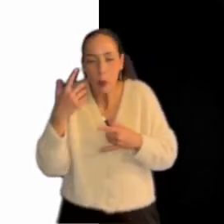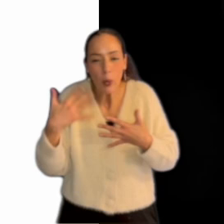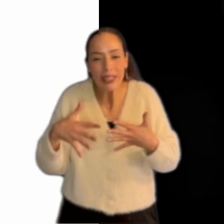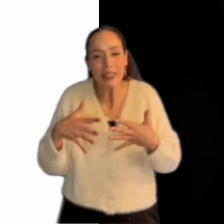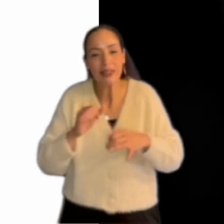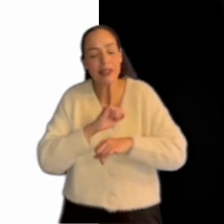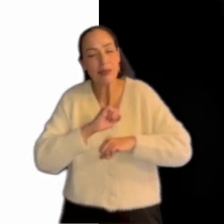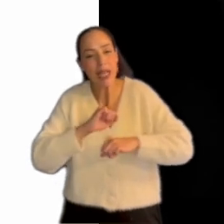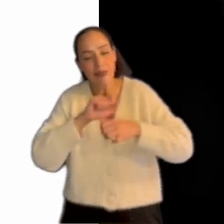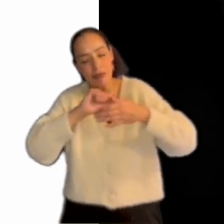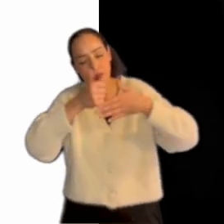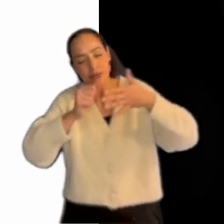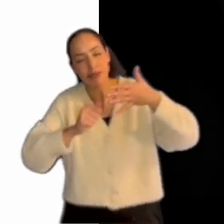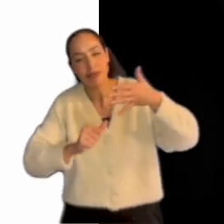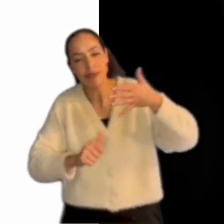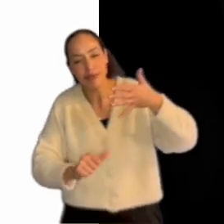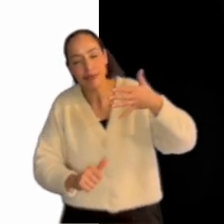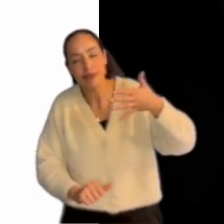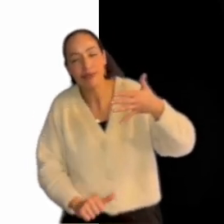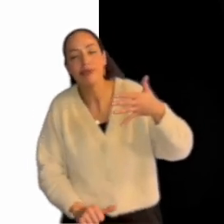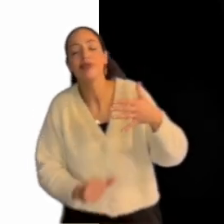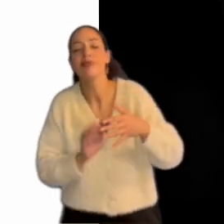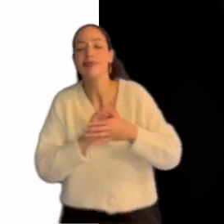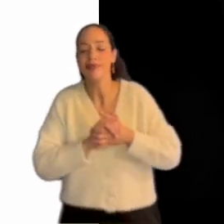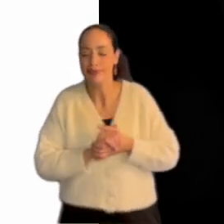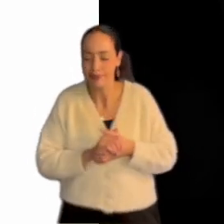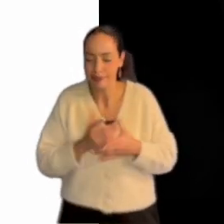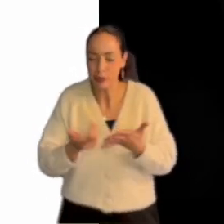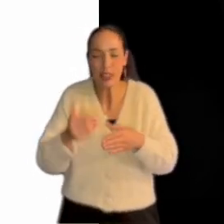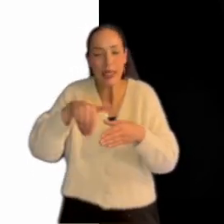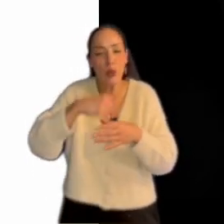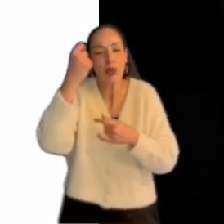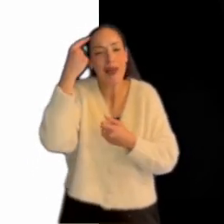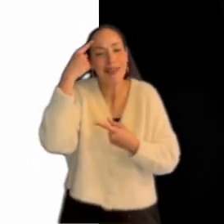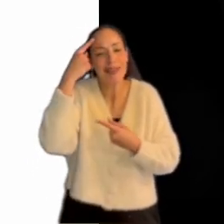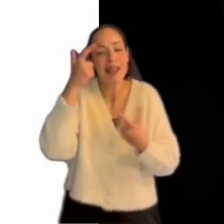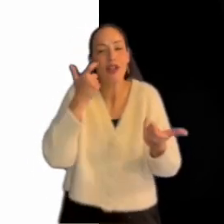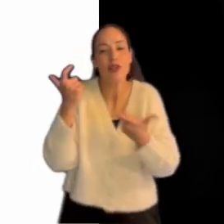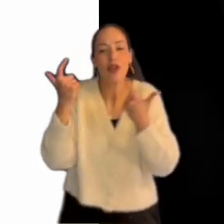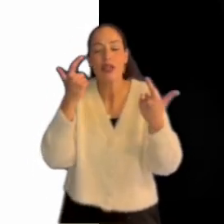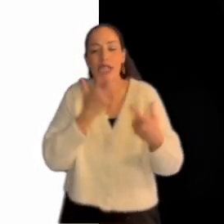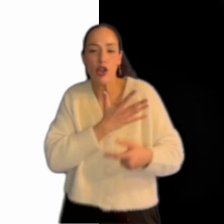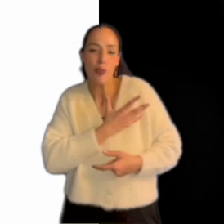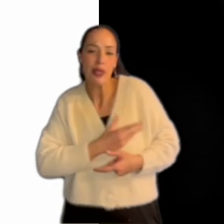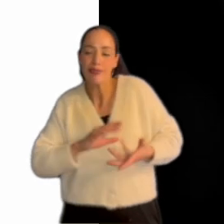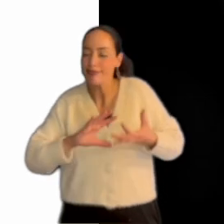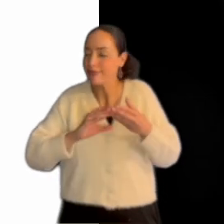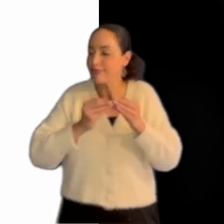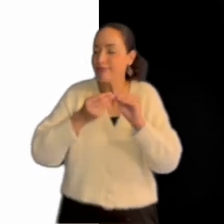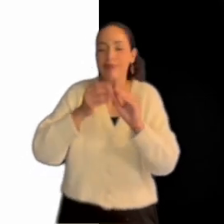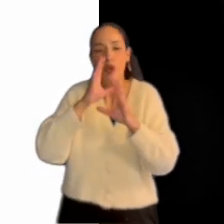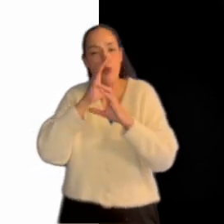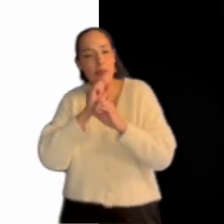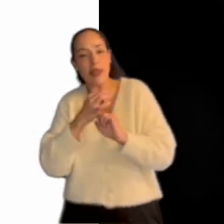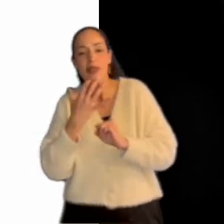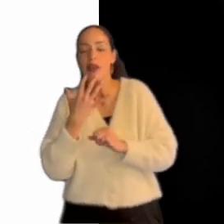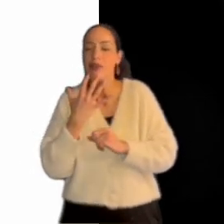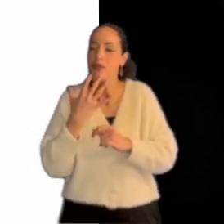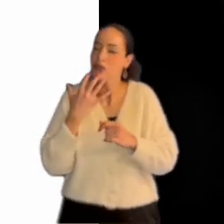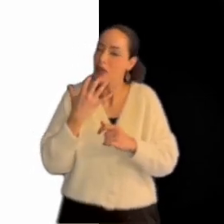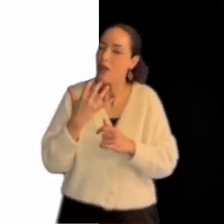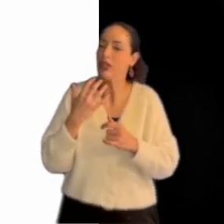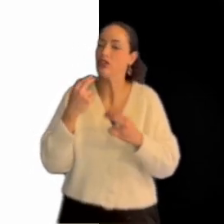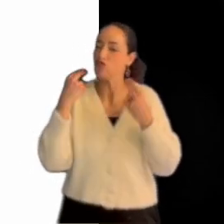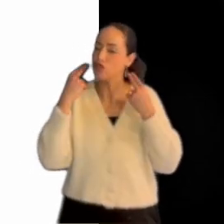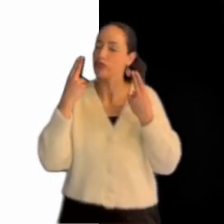and humility, creativity, commitment and courage. These must be turned inwards as well as given out. They must be asked of